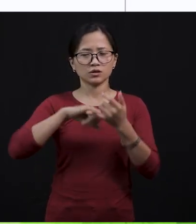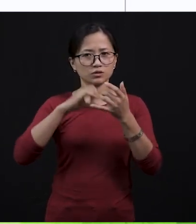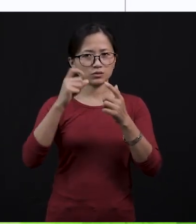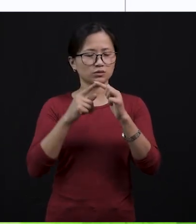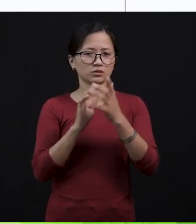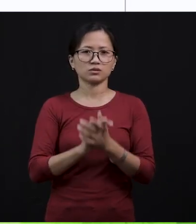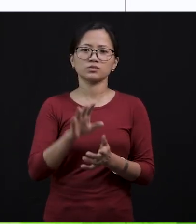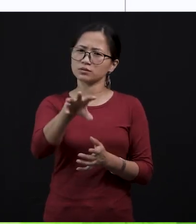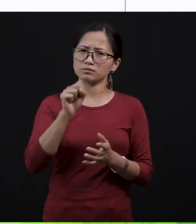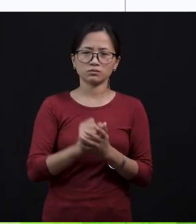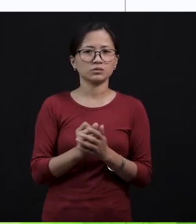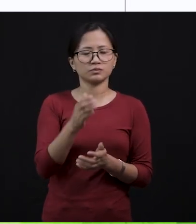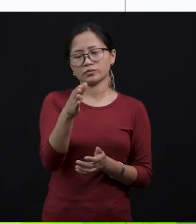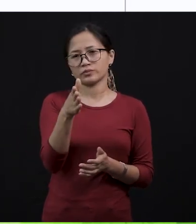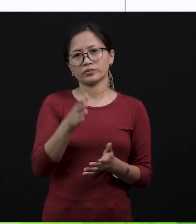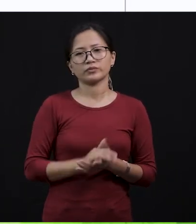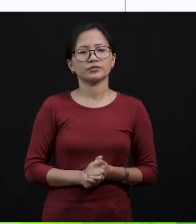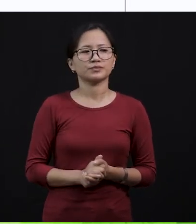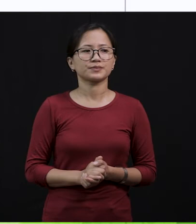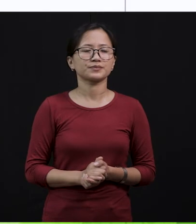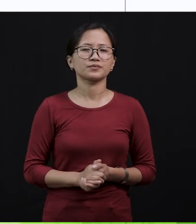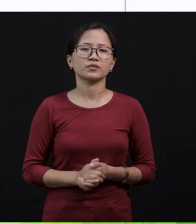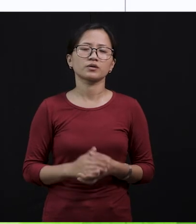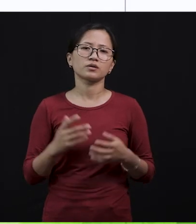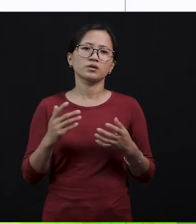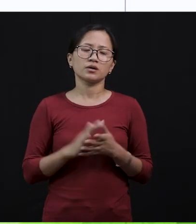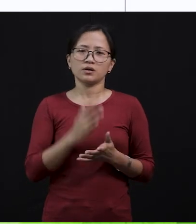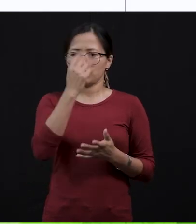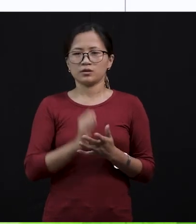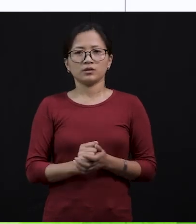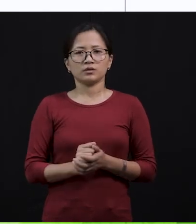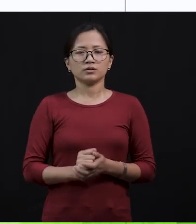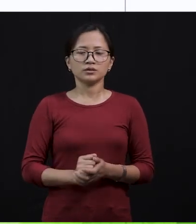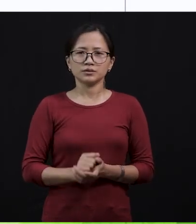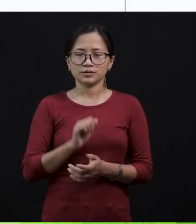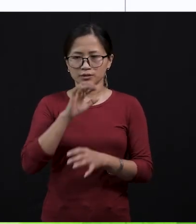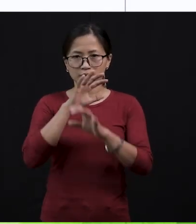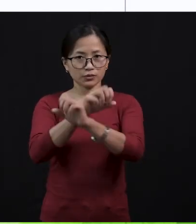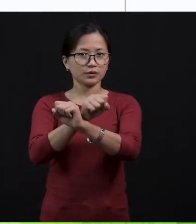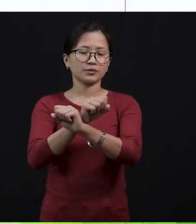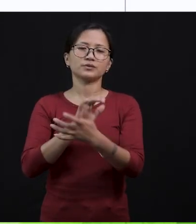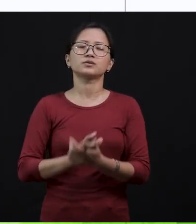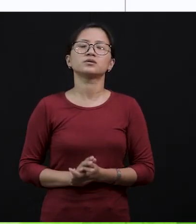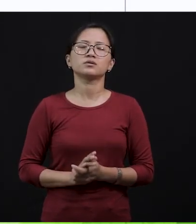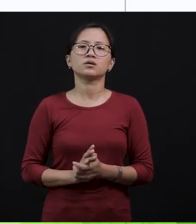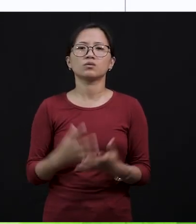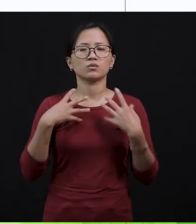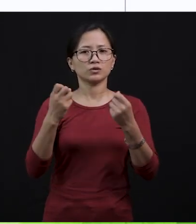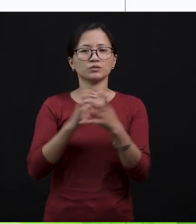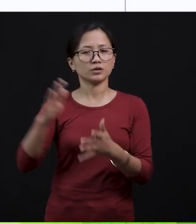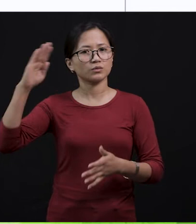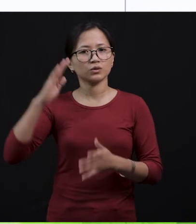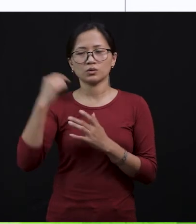Now, that is our Macavity. That is why we can say that he is a criminal and wanted by the